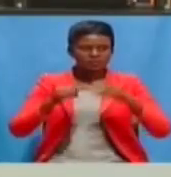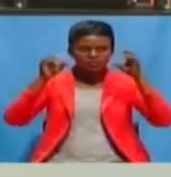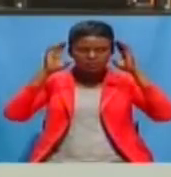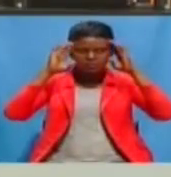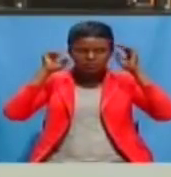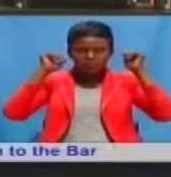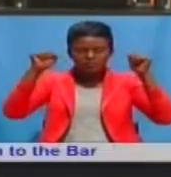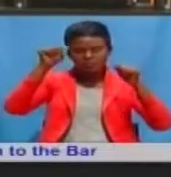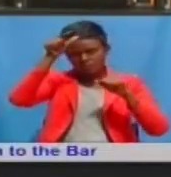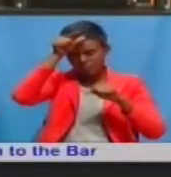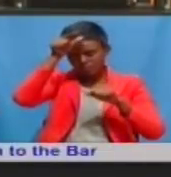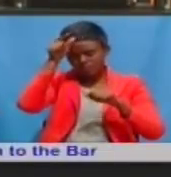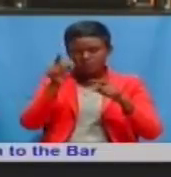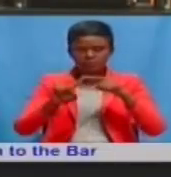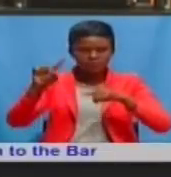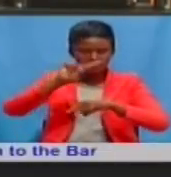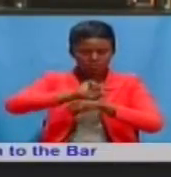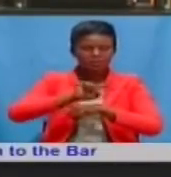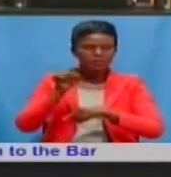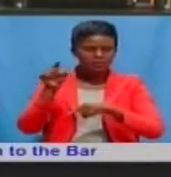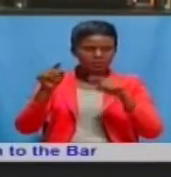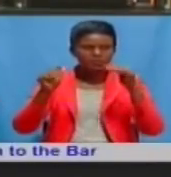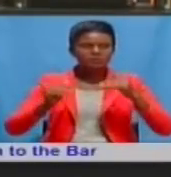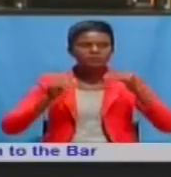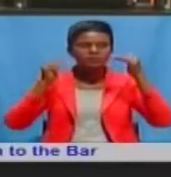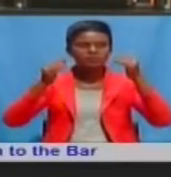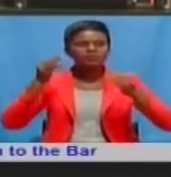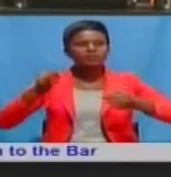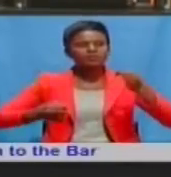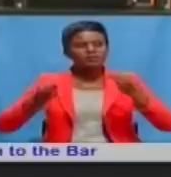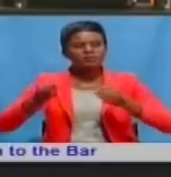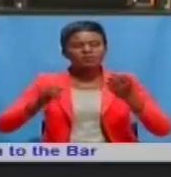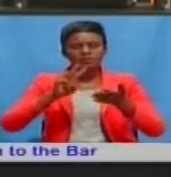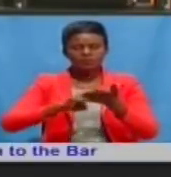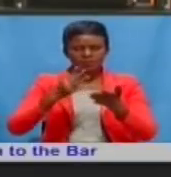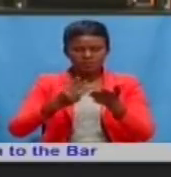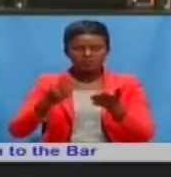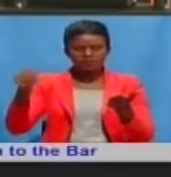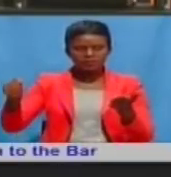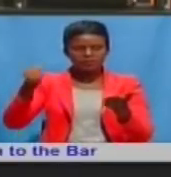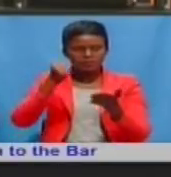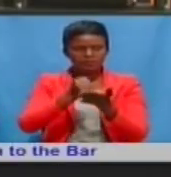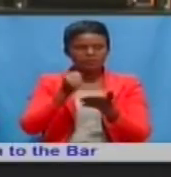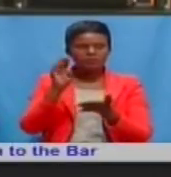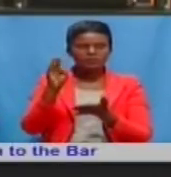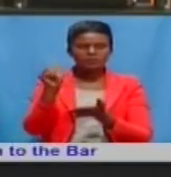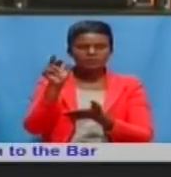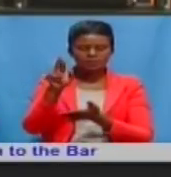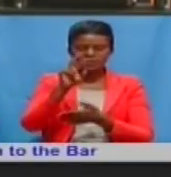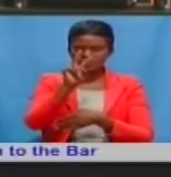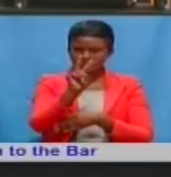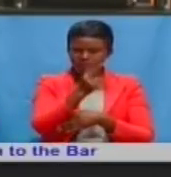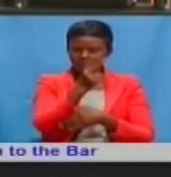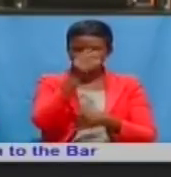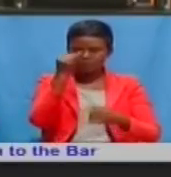President Edgar Lungu was today at the Supreme Court to witness the admission to the bar of the second and last